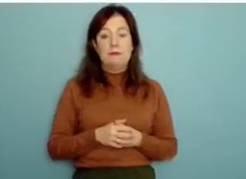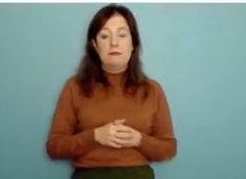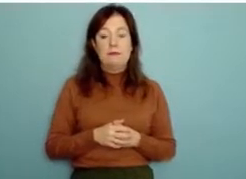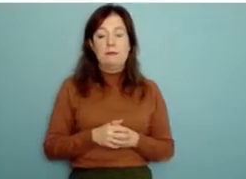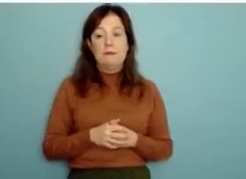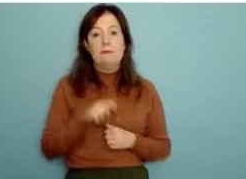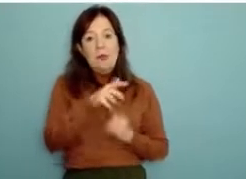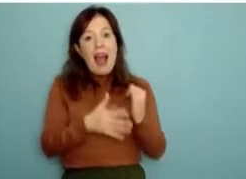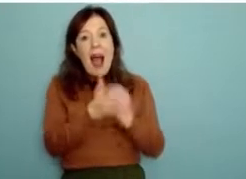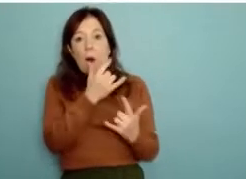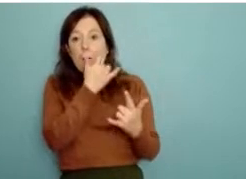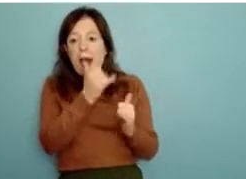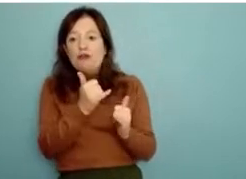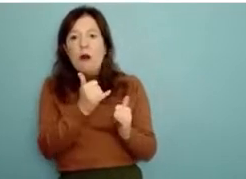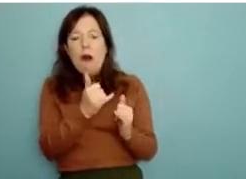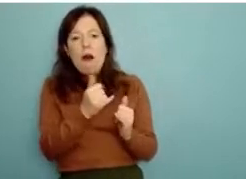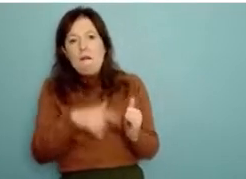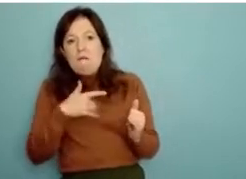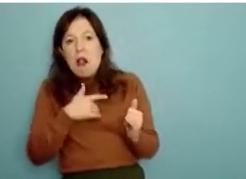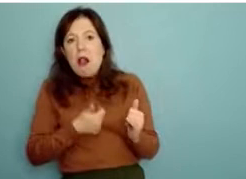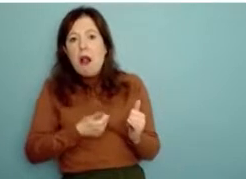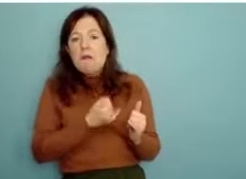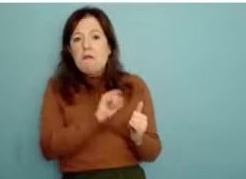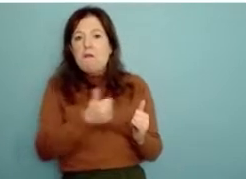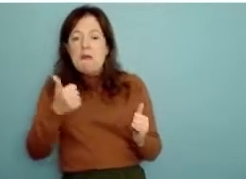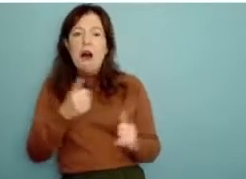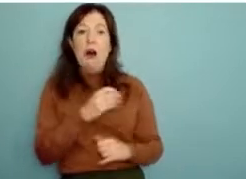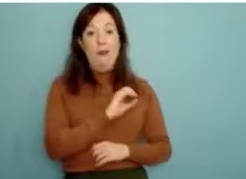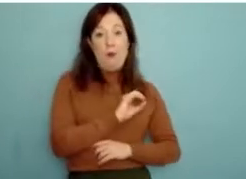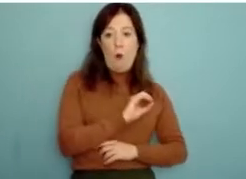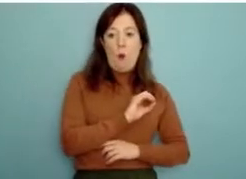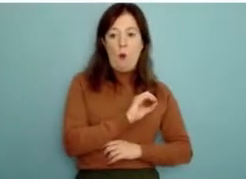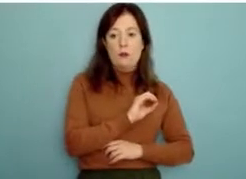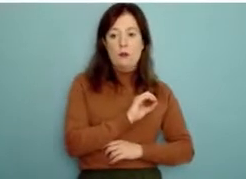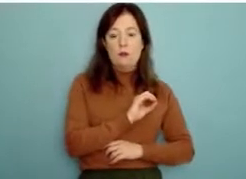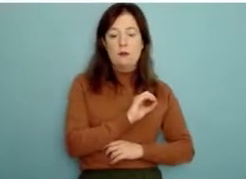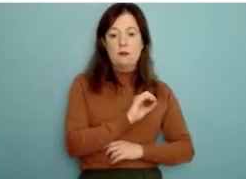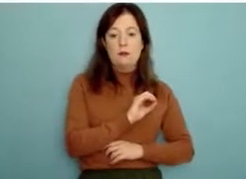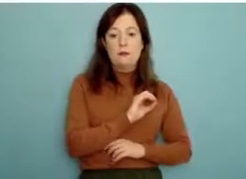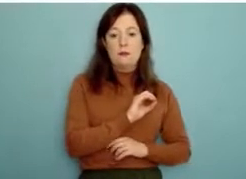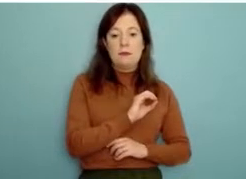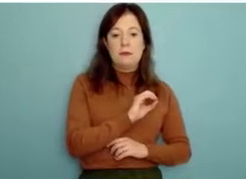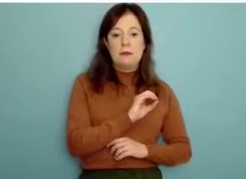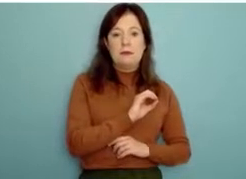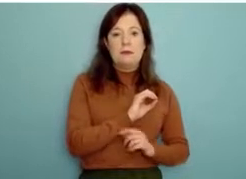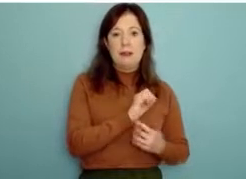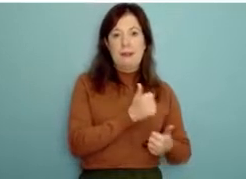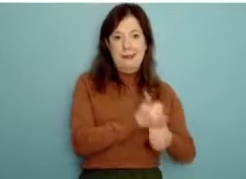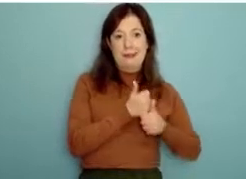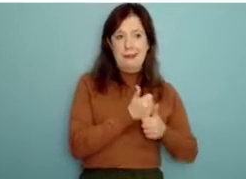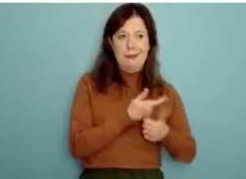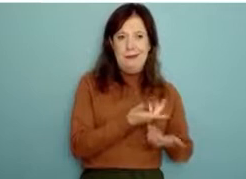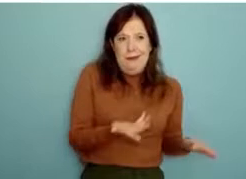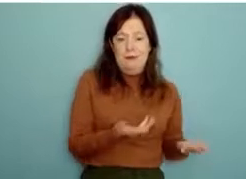measurement on a scale of 0 to 10, where 0 was kind of extremely unhelpful and 10